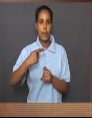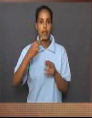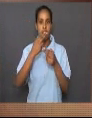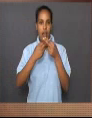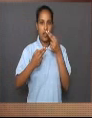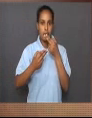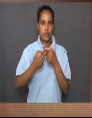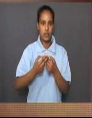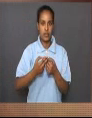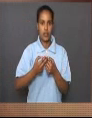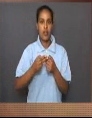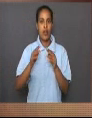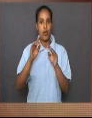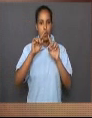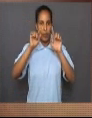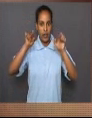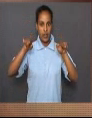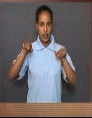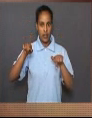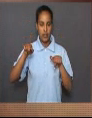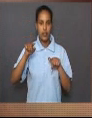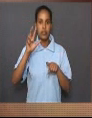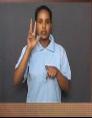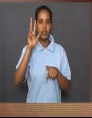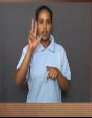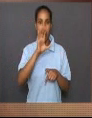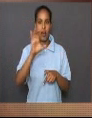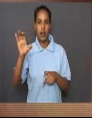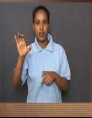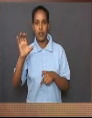466 grams times, open bracket,